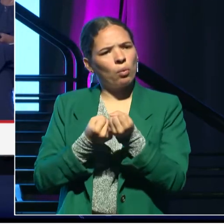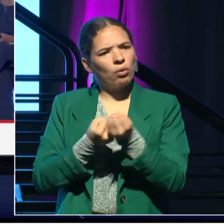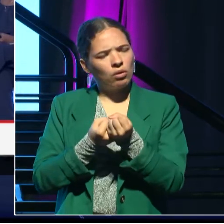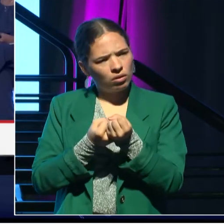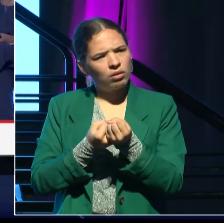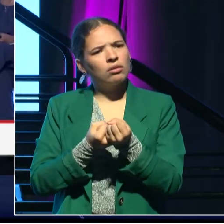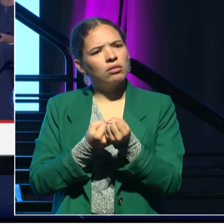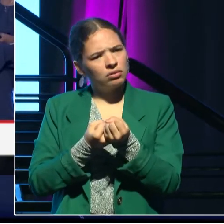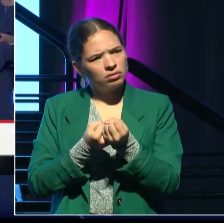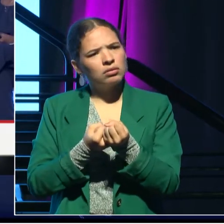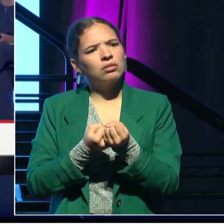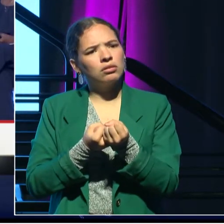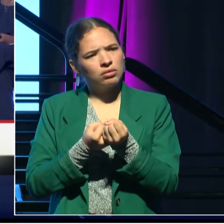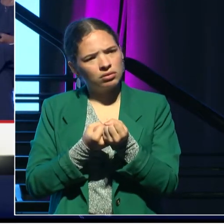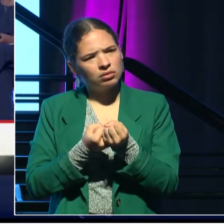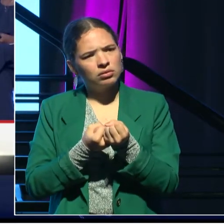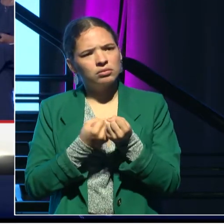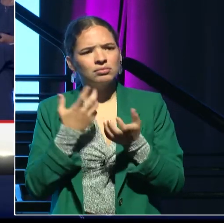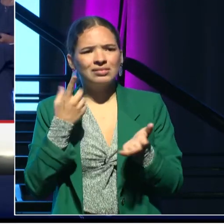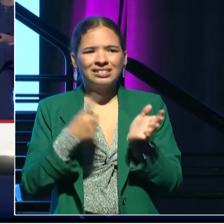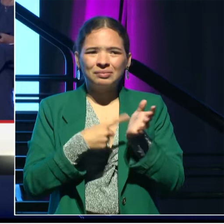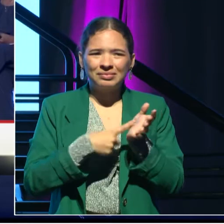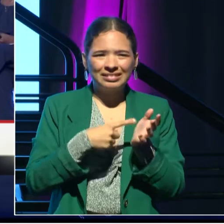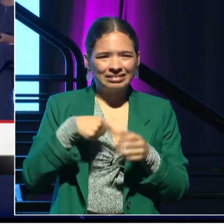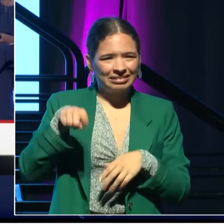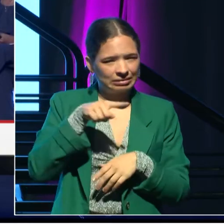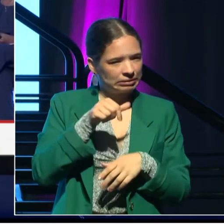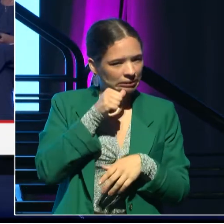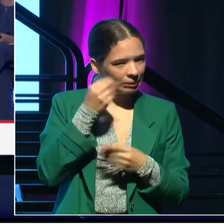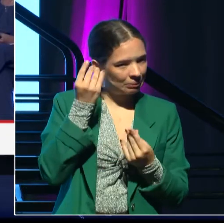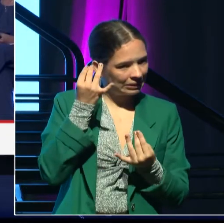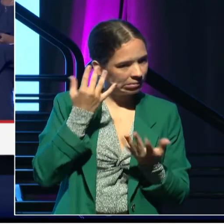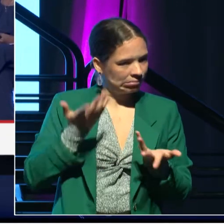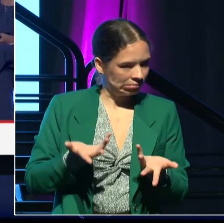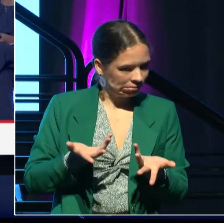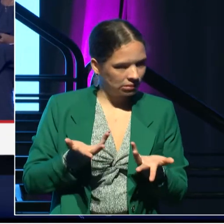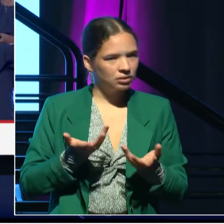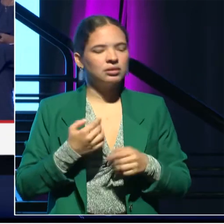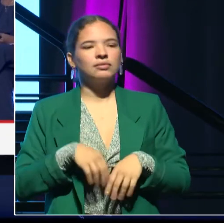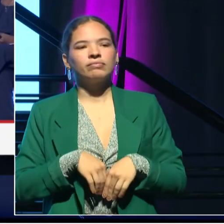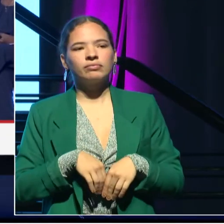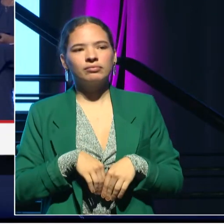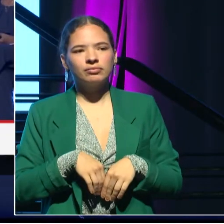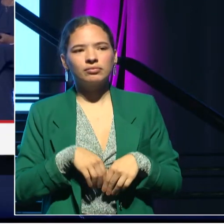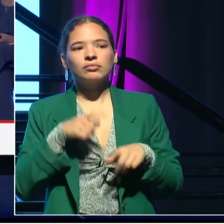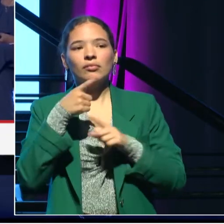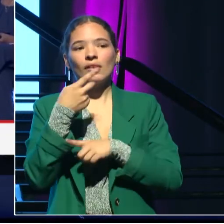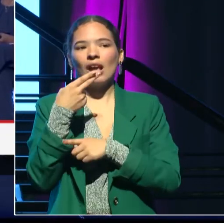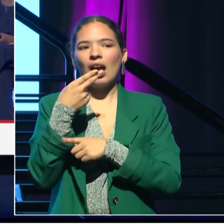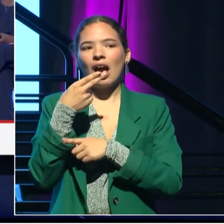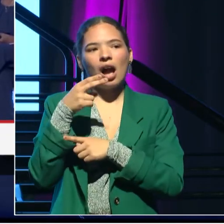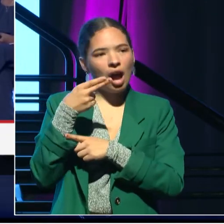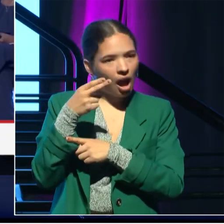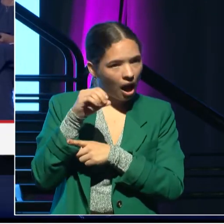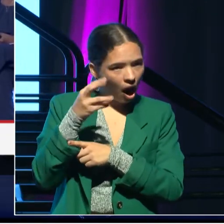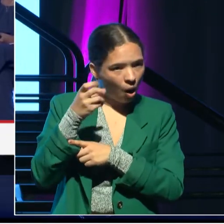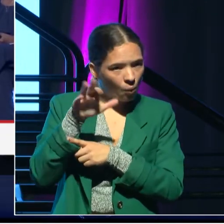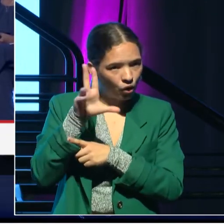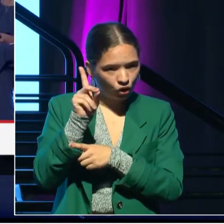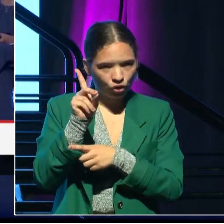people don't think about, but we're home to Howard University here in Washington, D.C., and we're very proud of